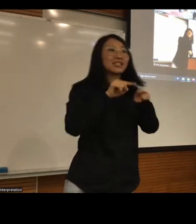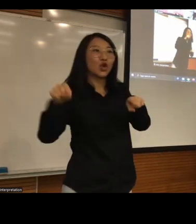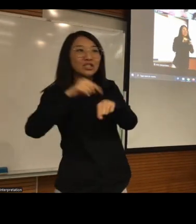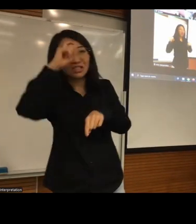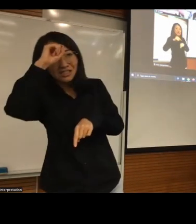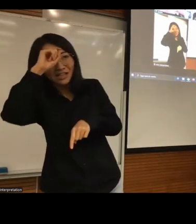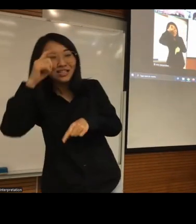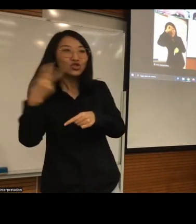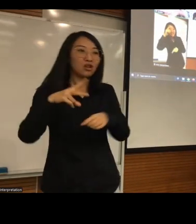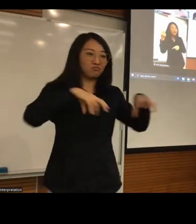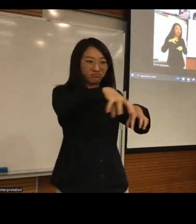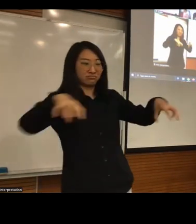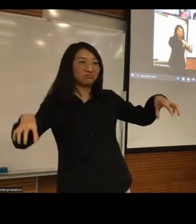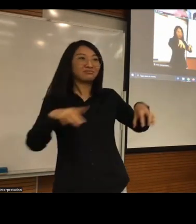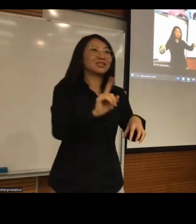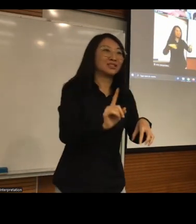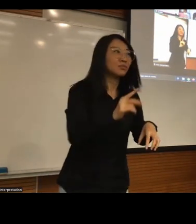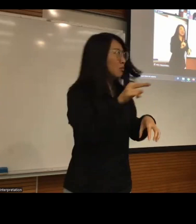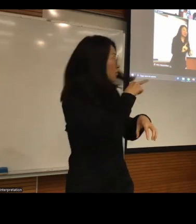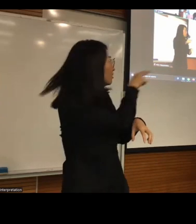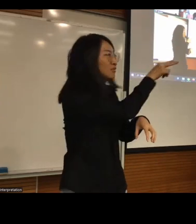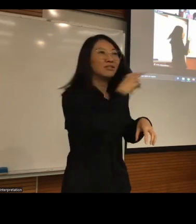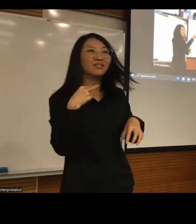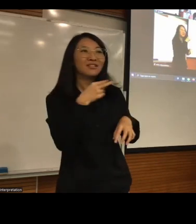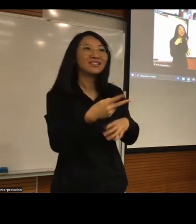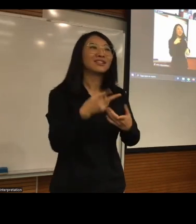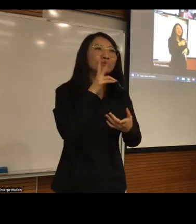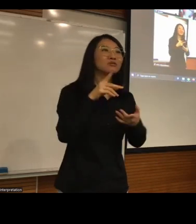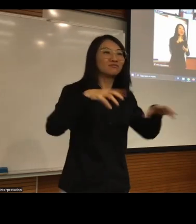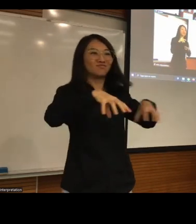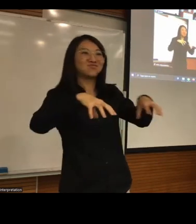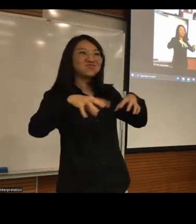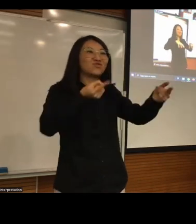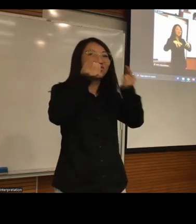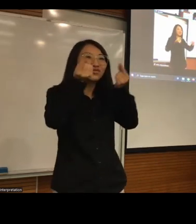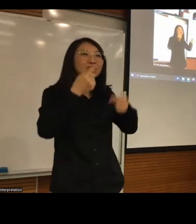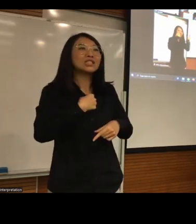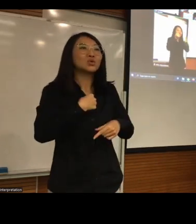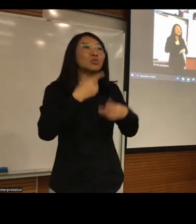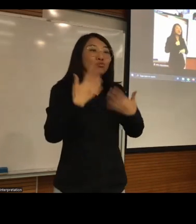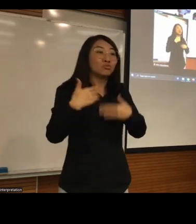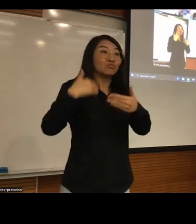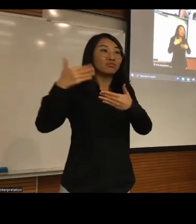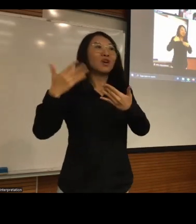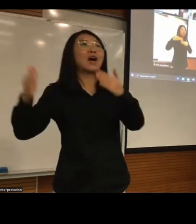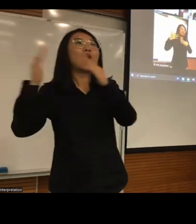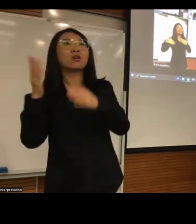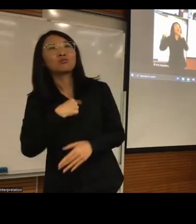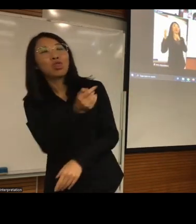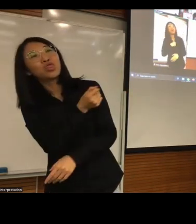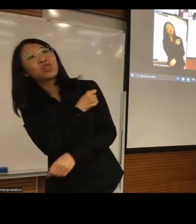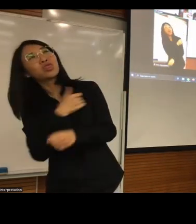and positioning in space and working memory saturated. And by the time she gets home, she'll be exhausted.